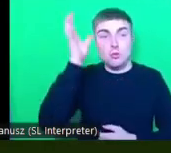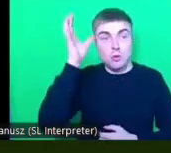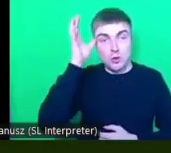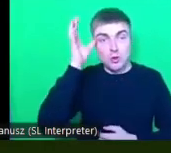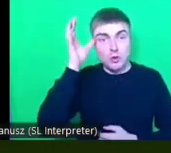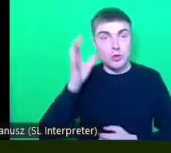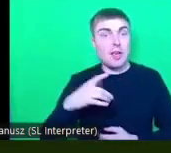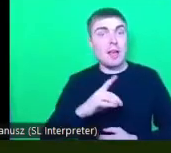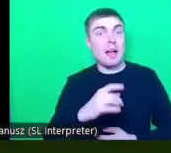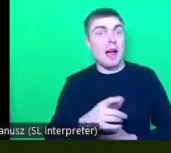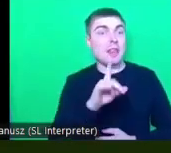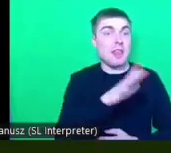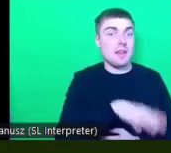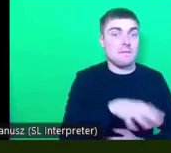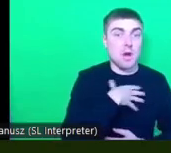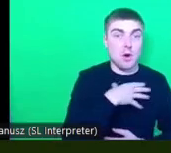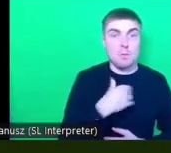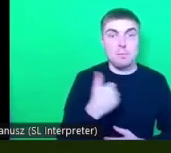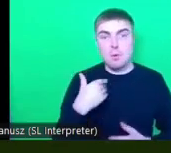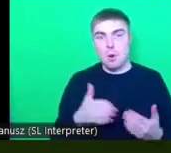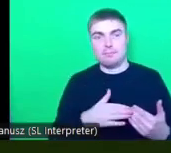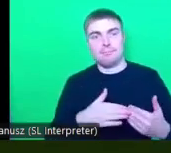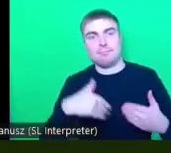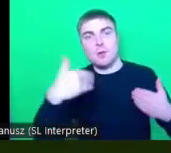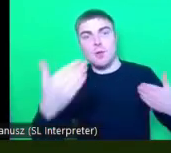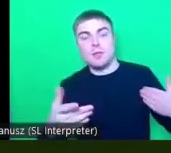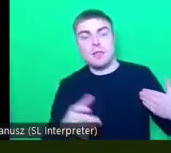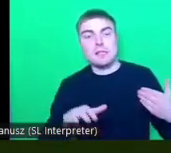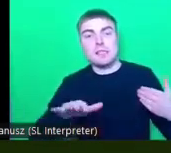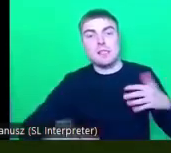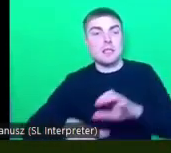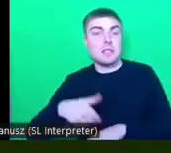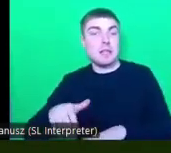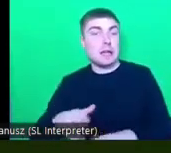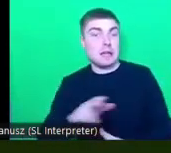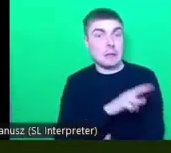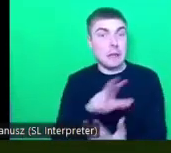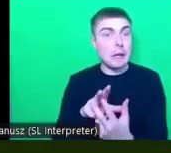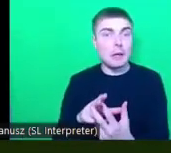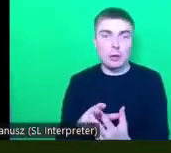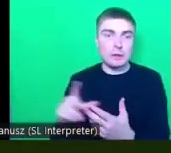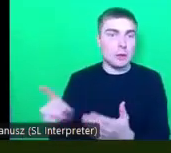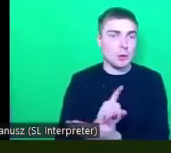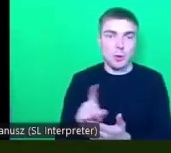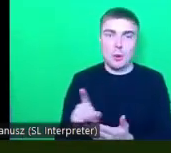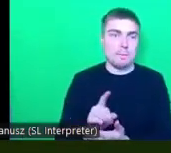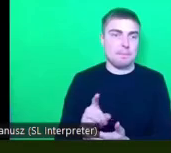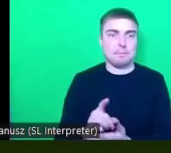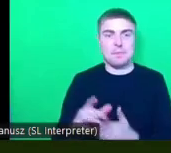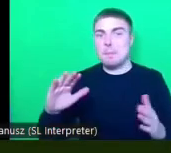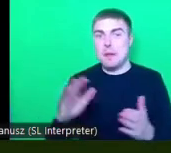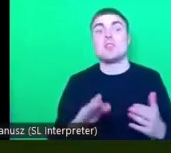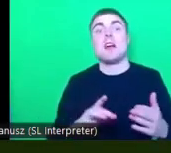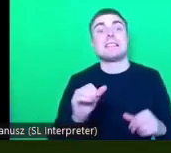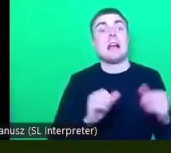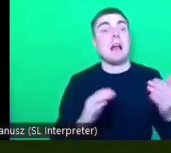not move in the same way in their entire territory. So they have some peaks where they actually